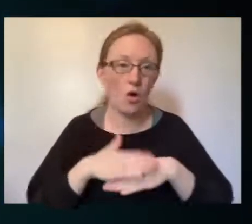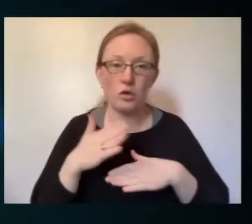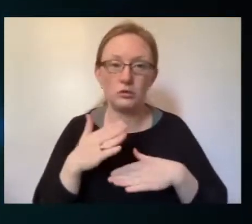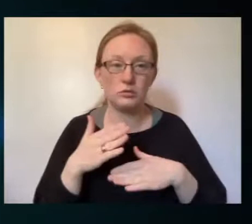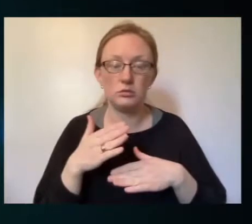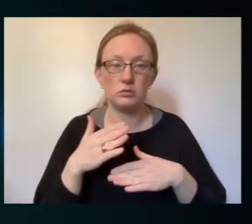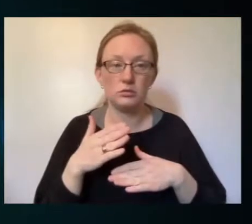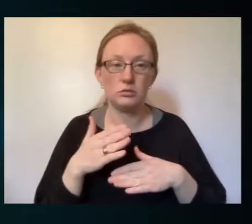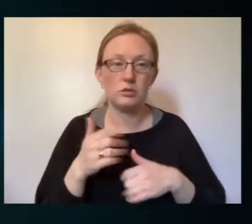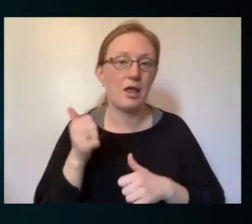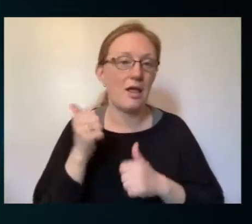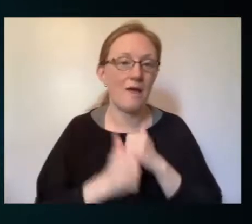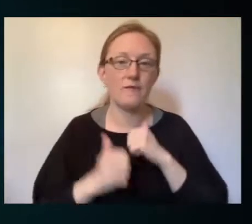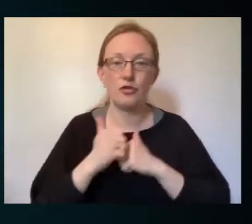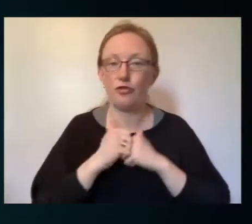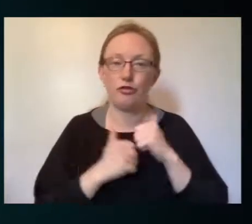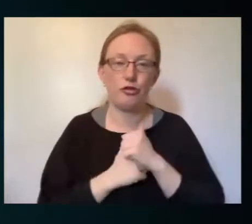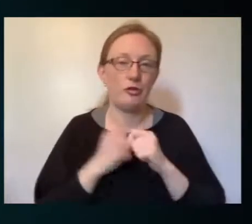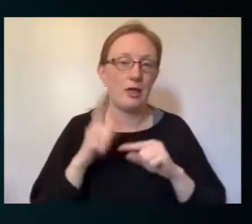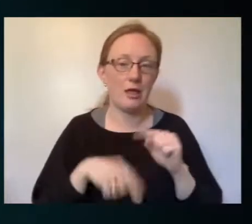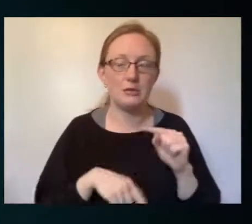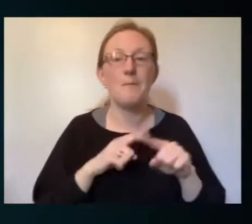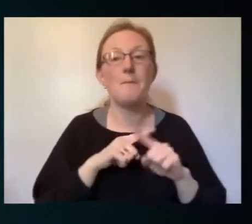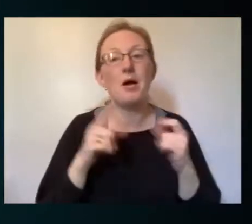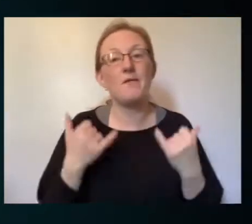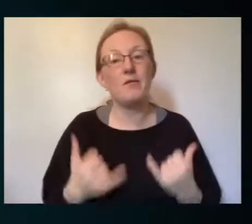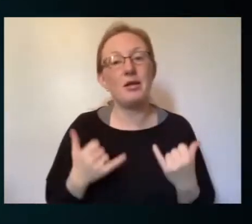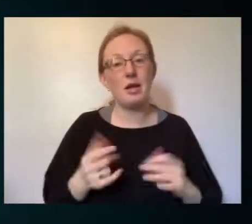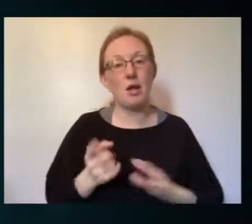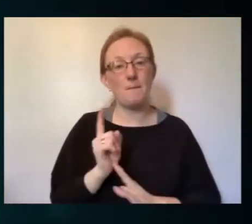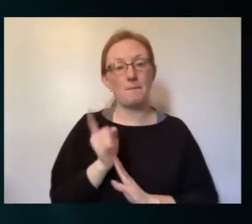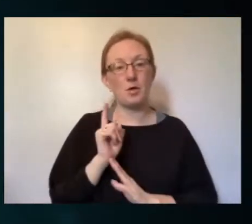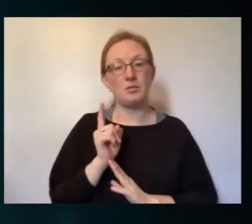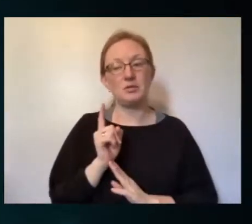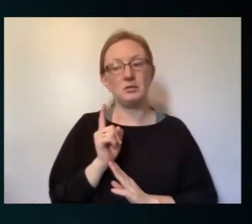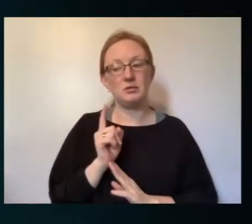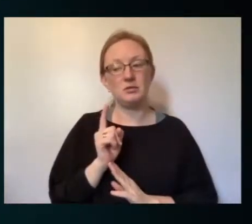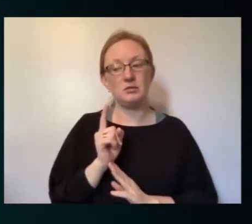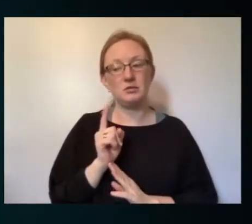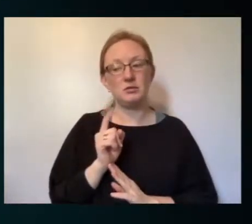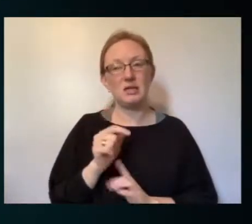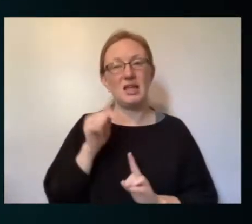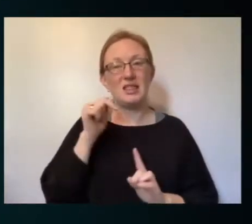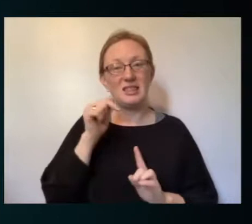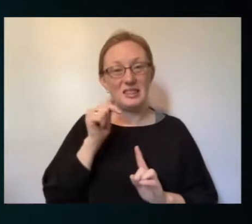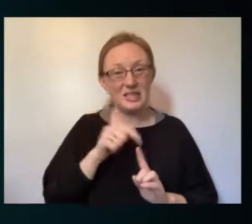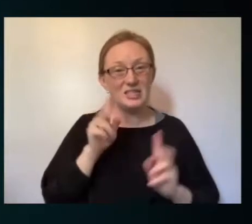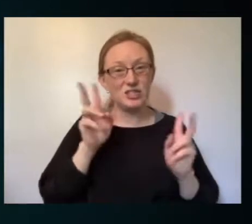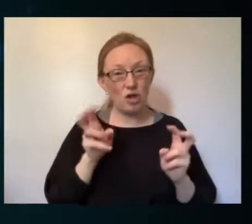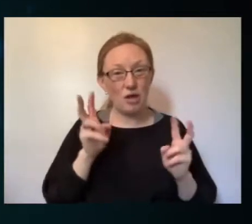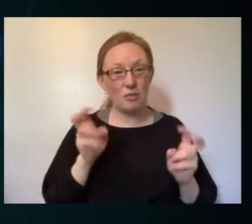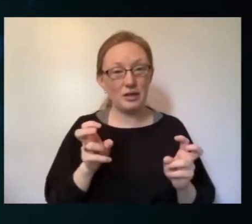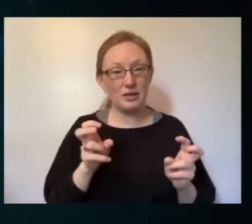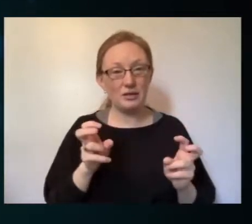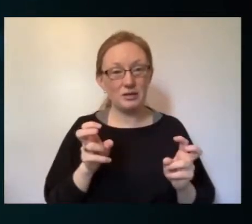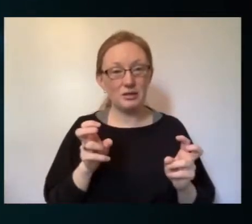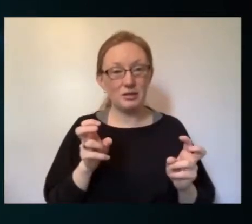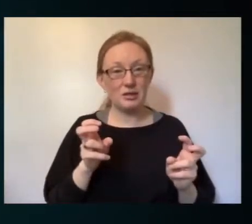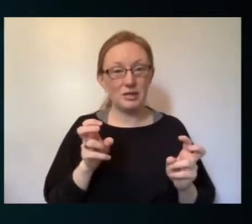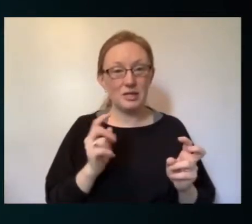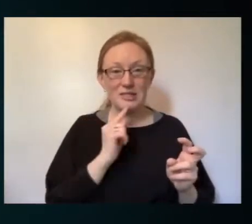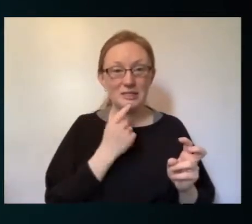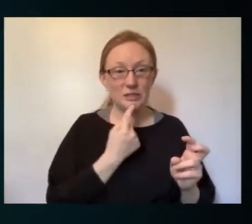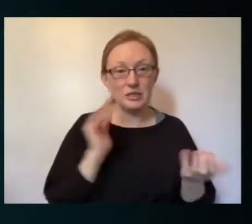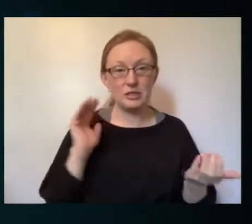every sort of structure, but at the moment the sort of pointy top is pretty pointy compared to the numbers of people in